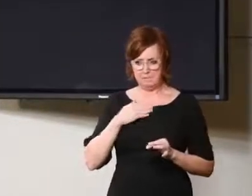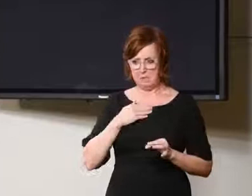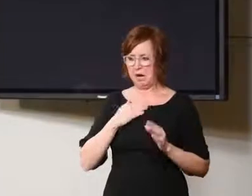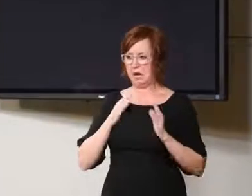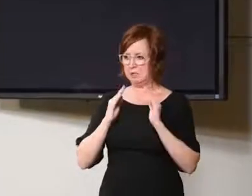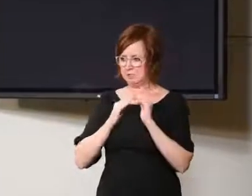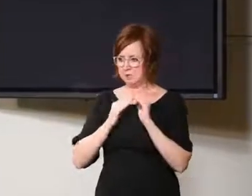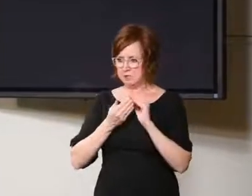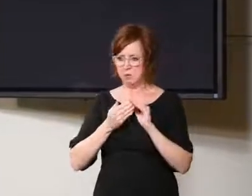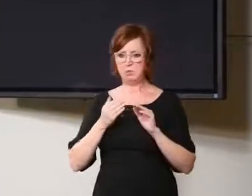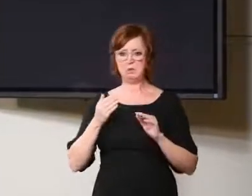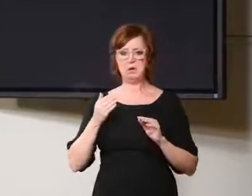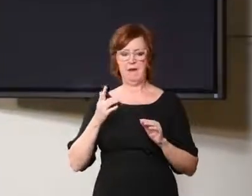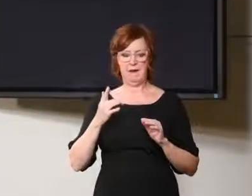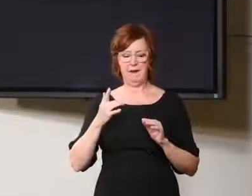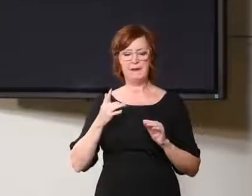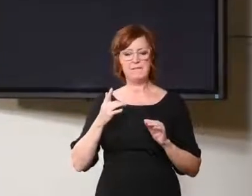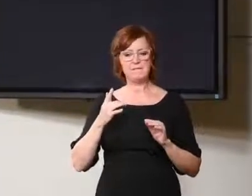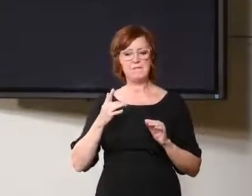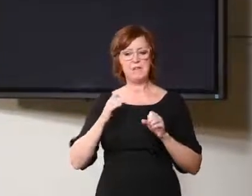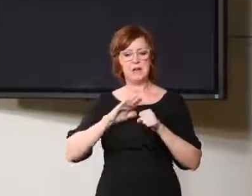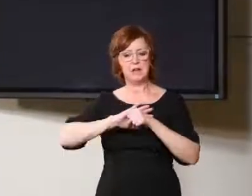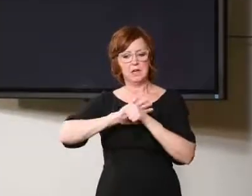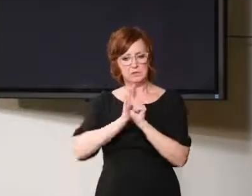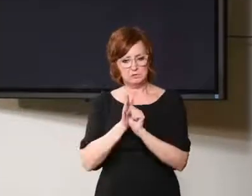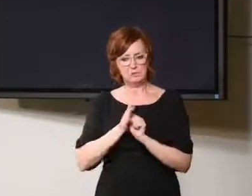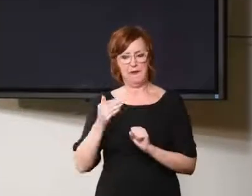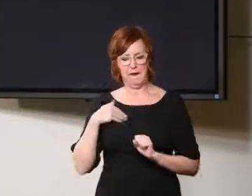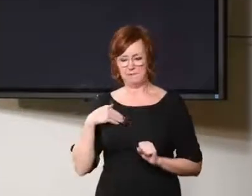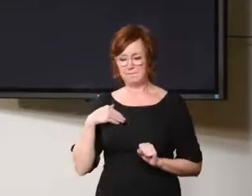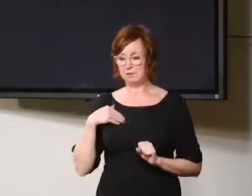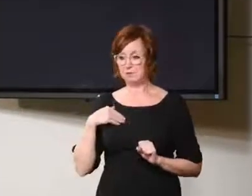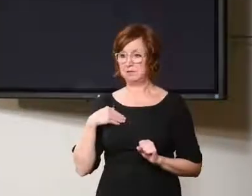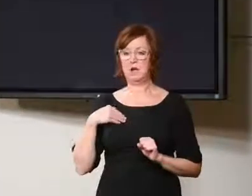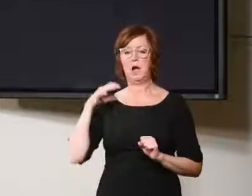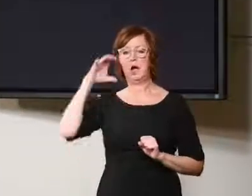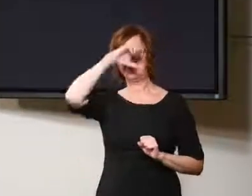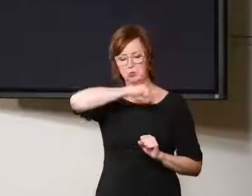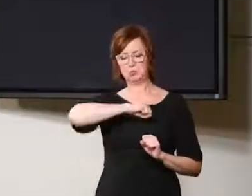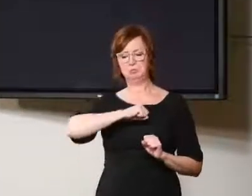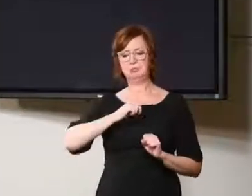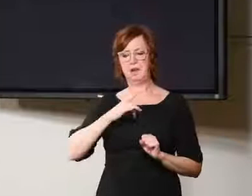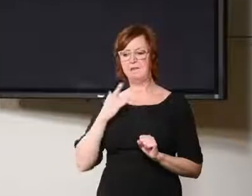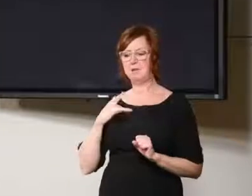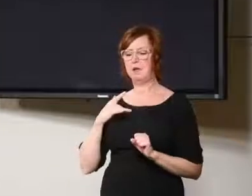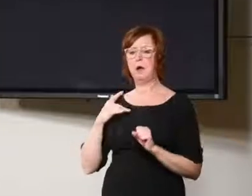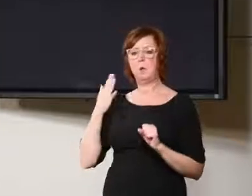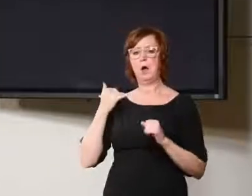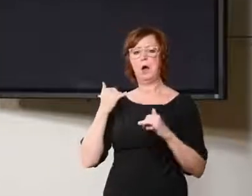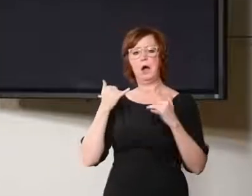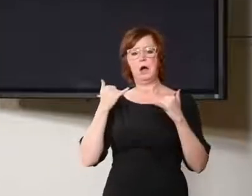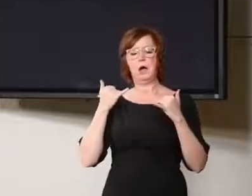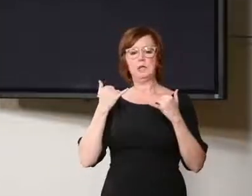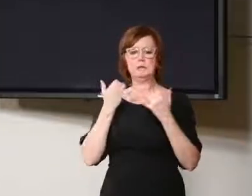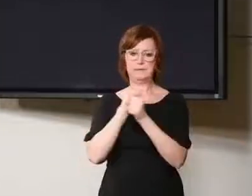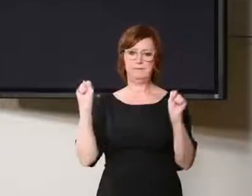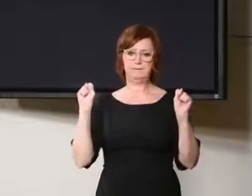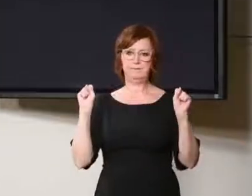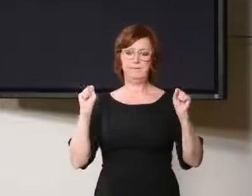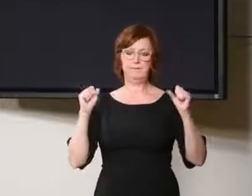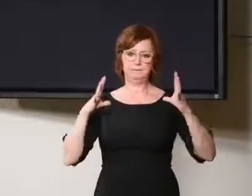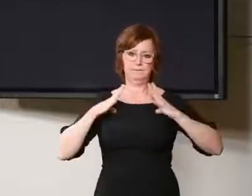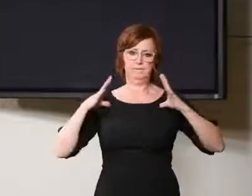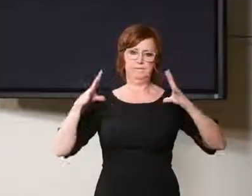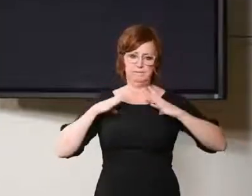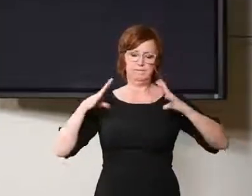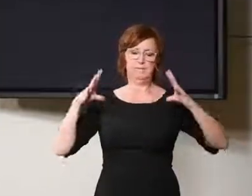in it that have tested positive for COVID-19. We should also act under the assumption that there are people that may